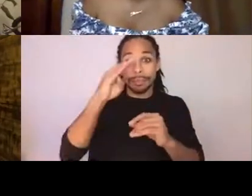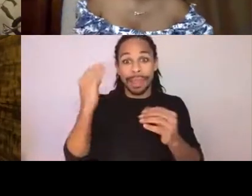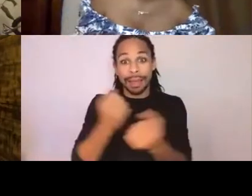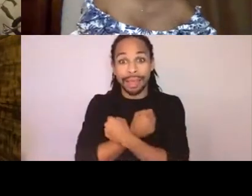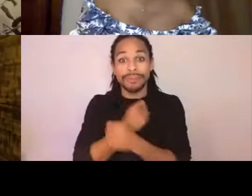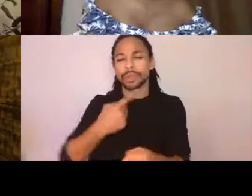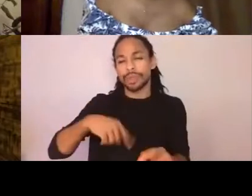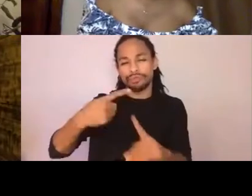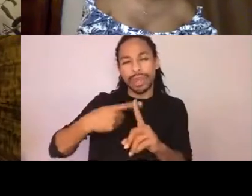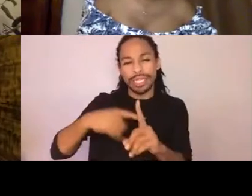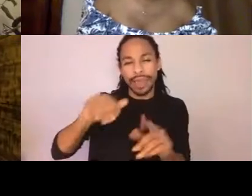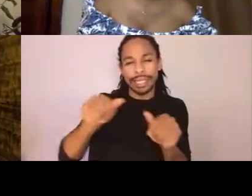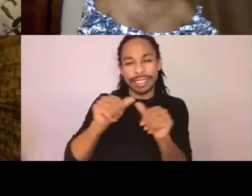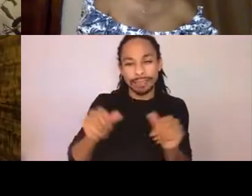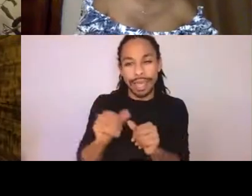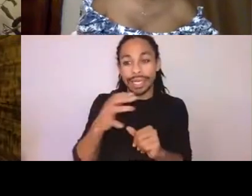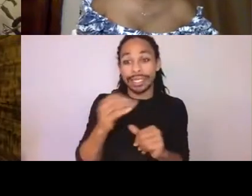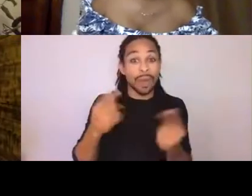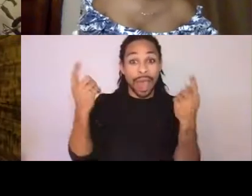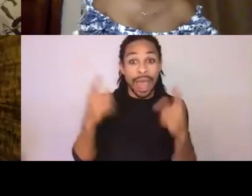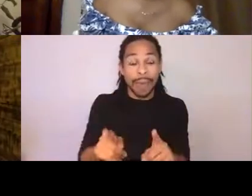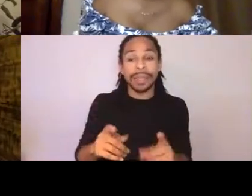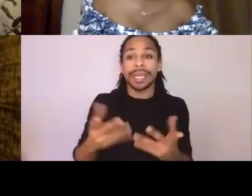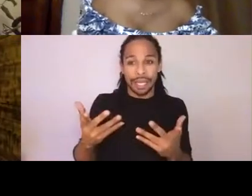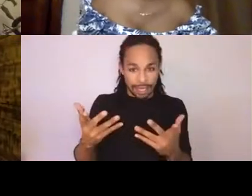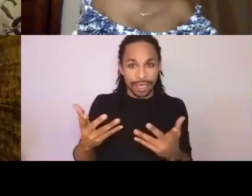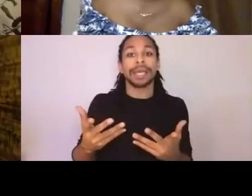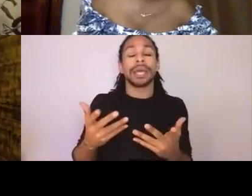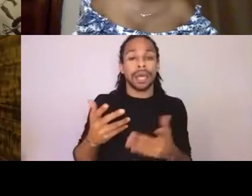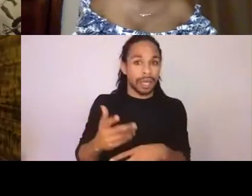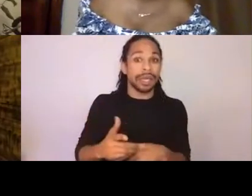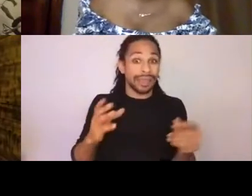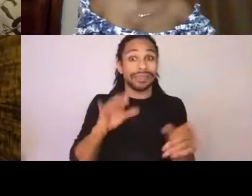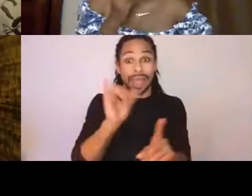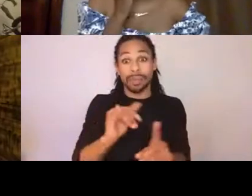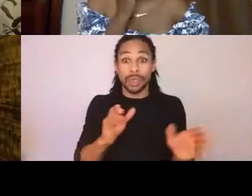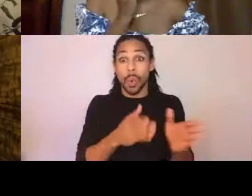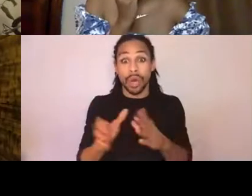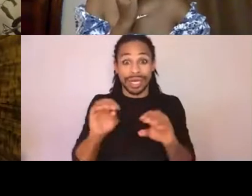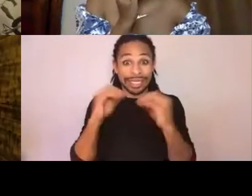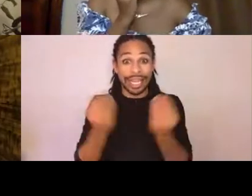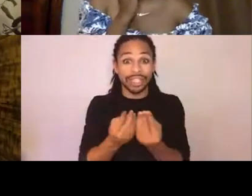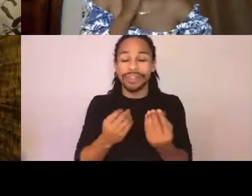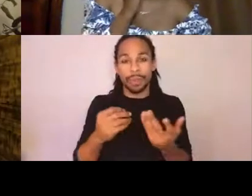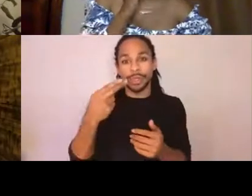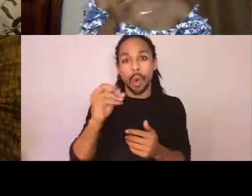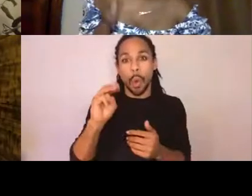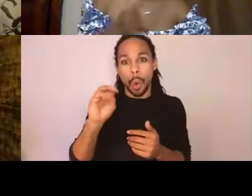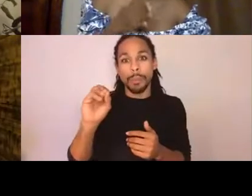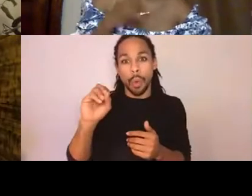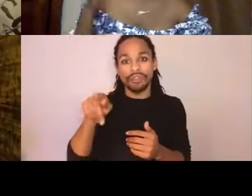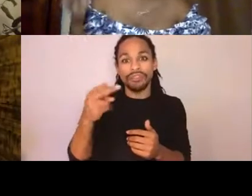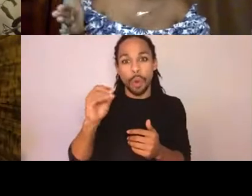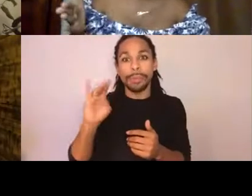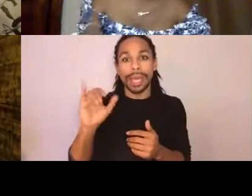renting space. And it turned out that it was a organization that was homophobic, that it